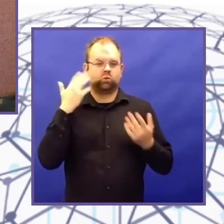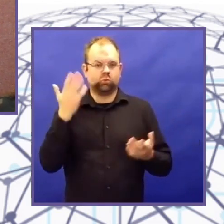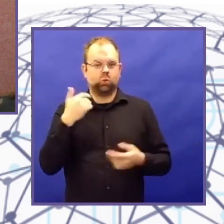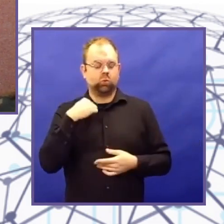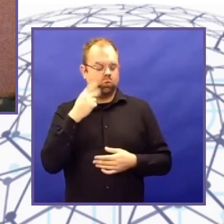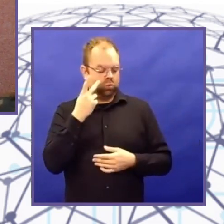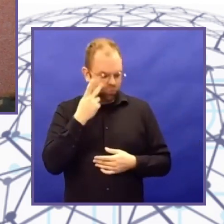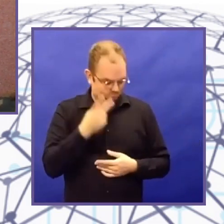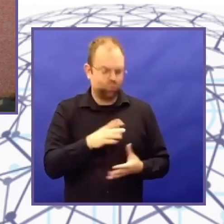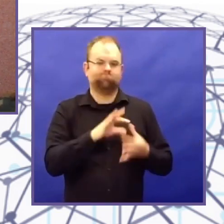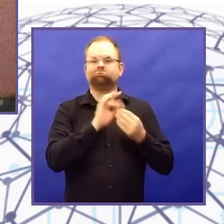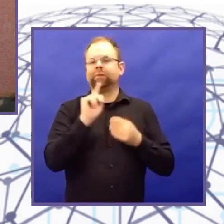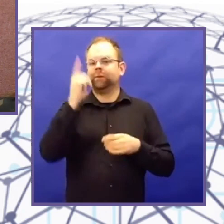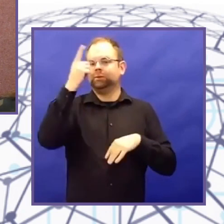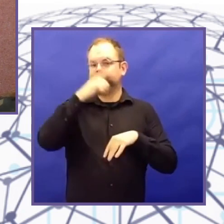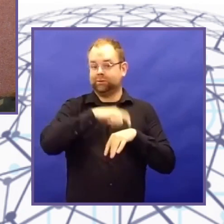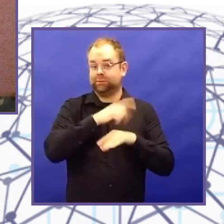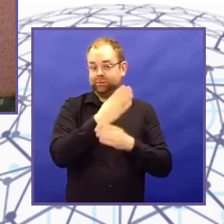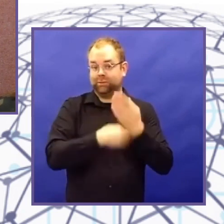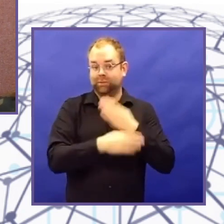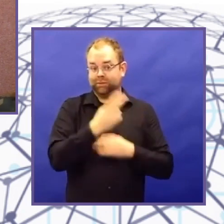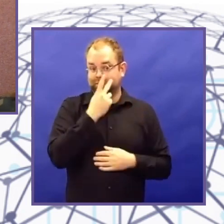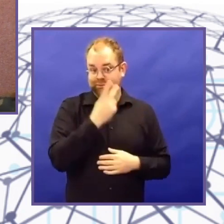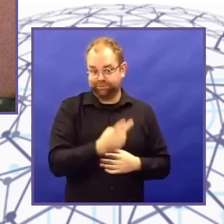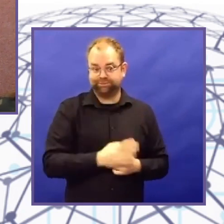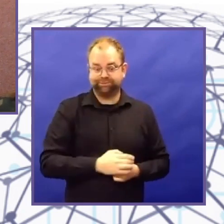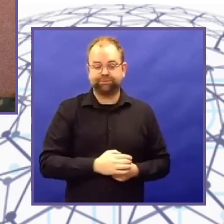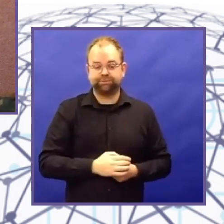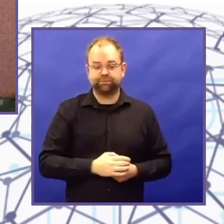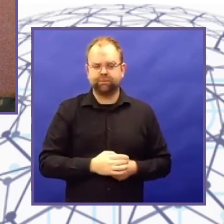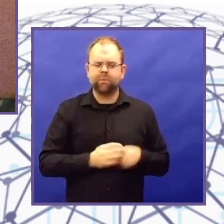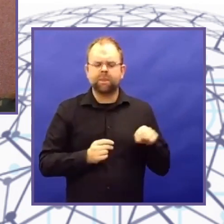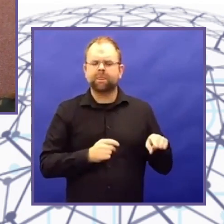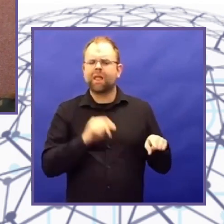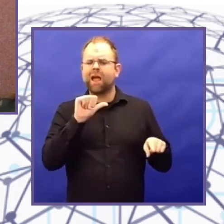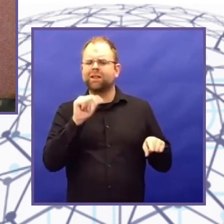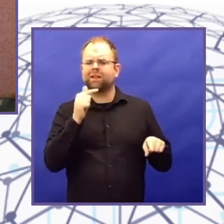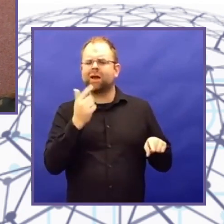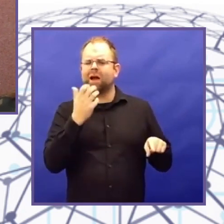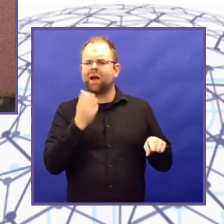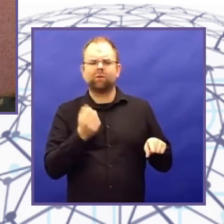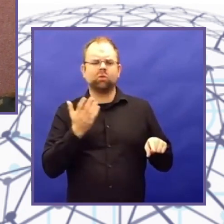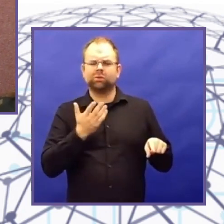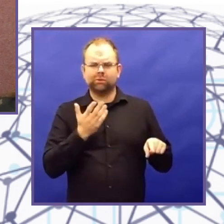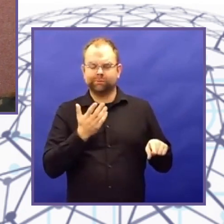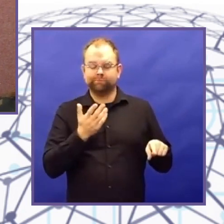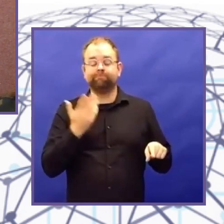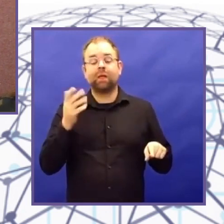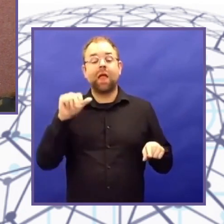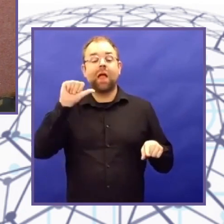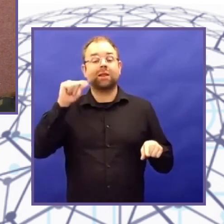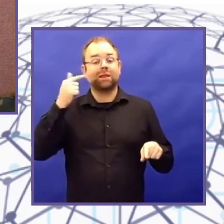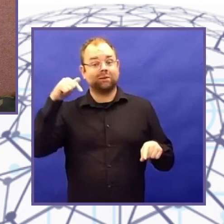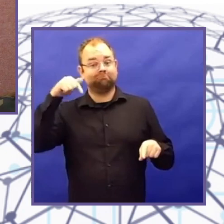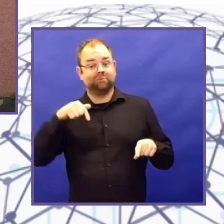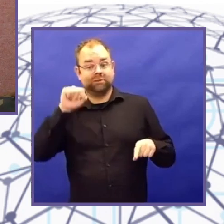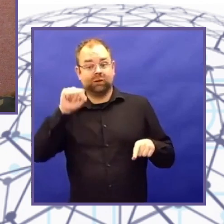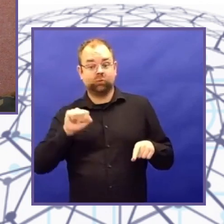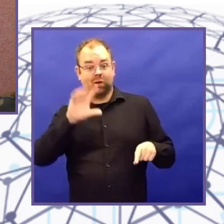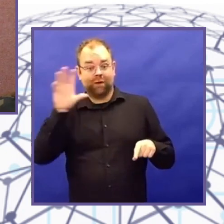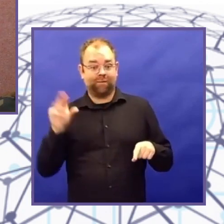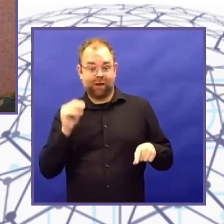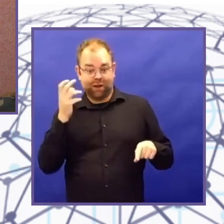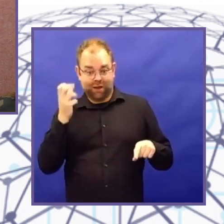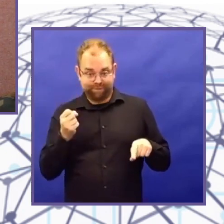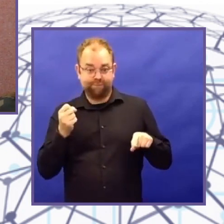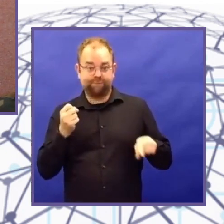cochlear implants is a little bit limited, but essentially her go-to AT are her 2